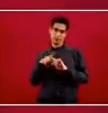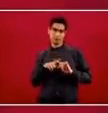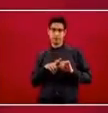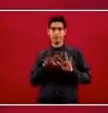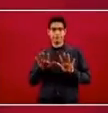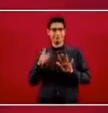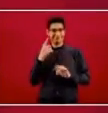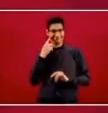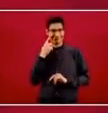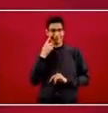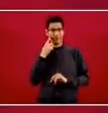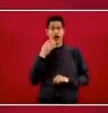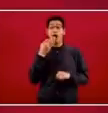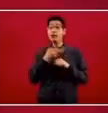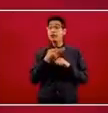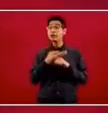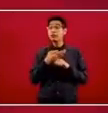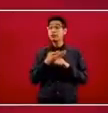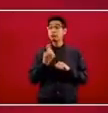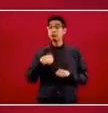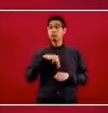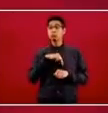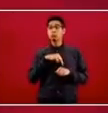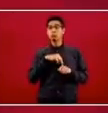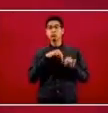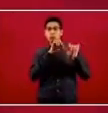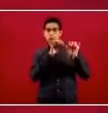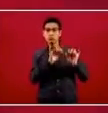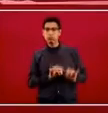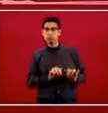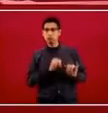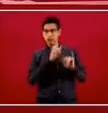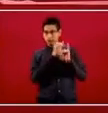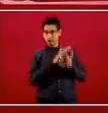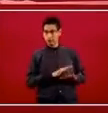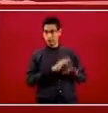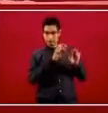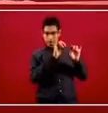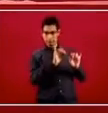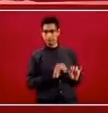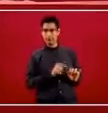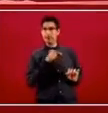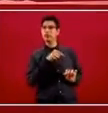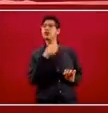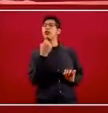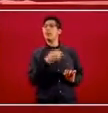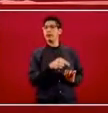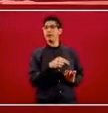right now. Now, talking about the hospitals, we are finishing a